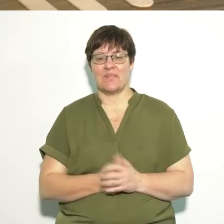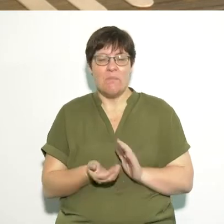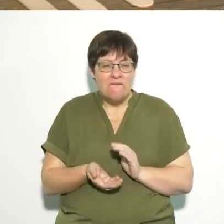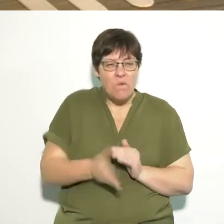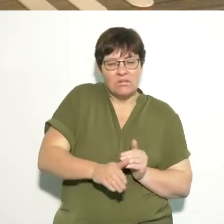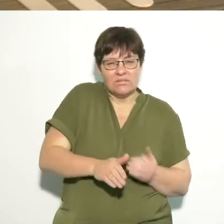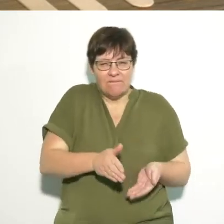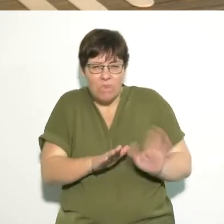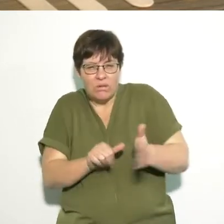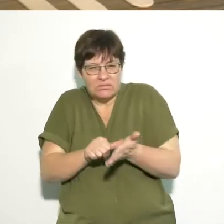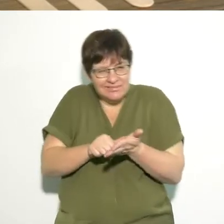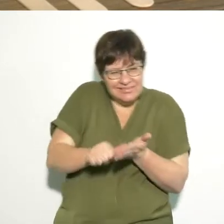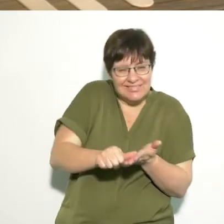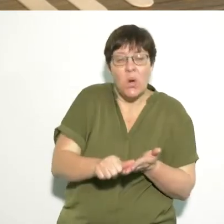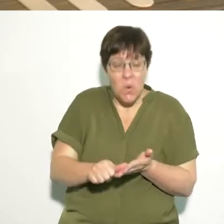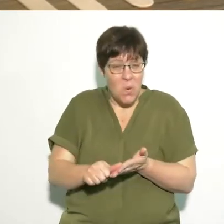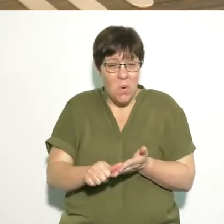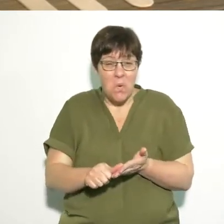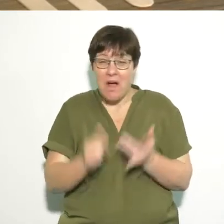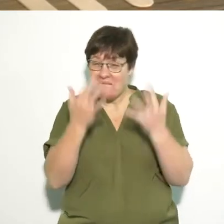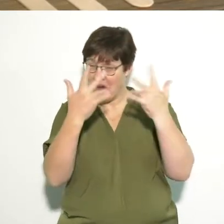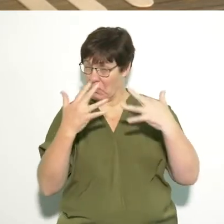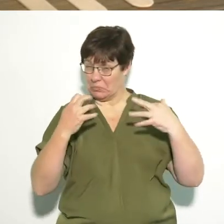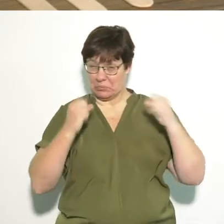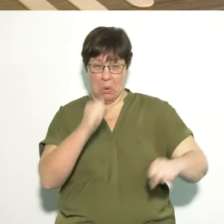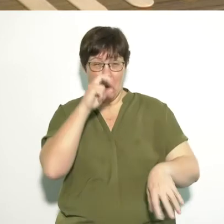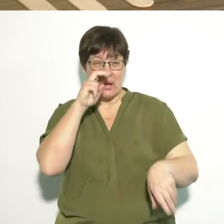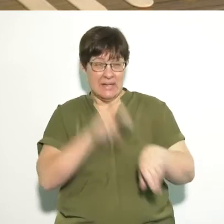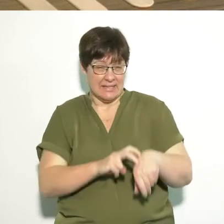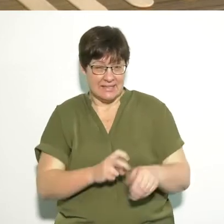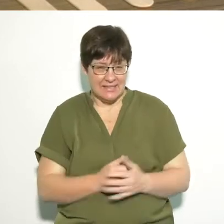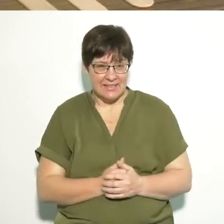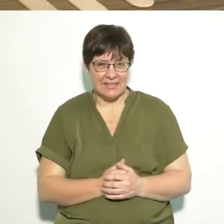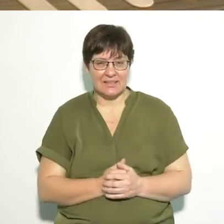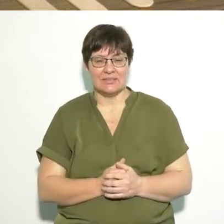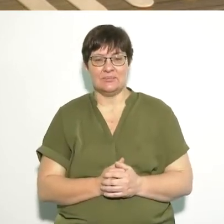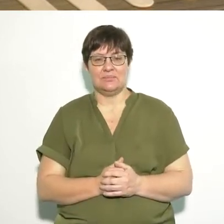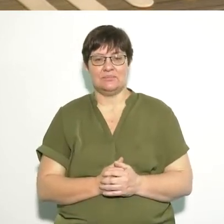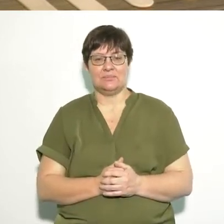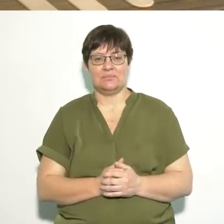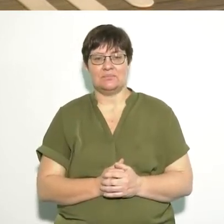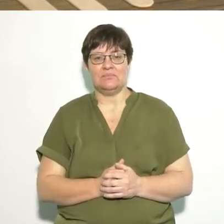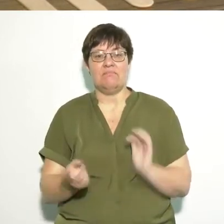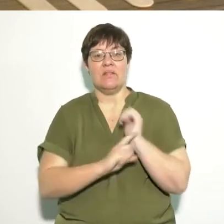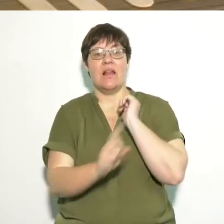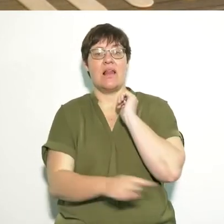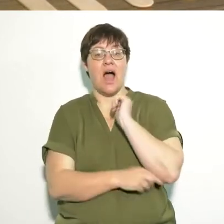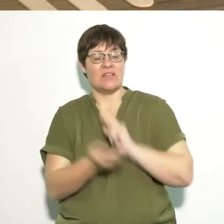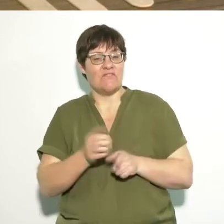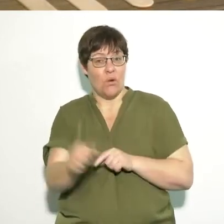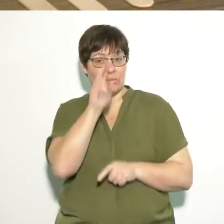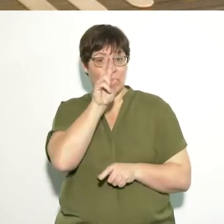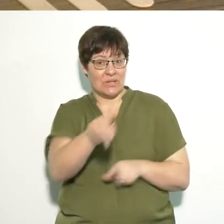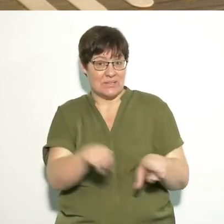and I'm folding. Got to use your strong fingers for these activities when we fold, and my last